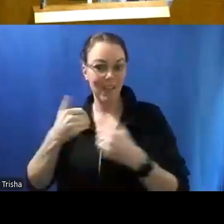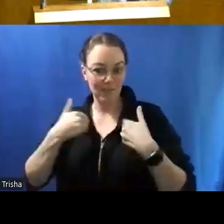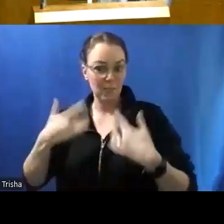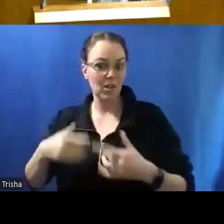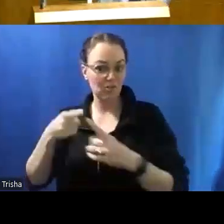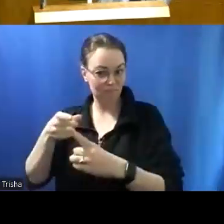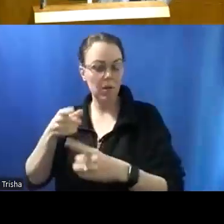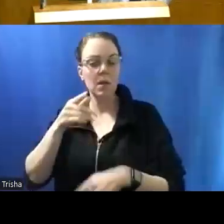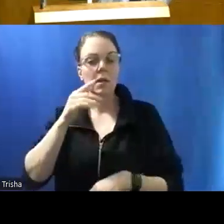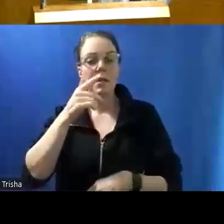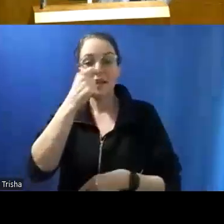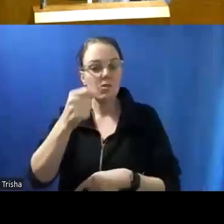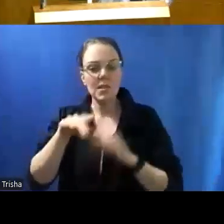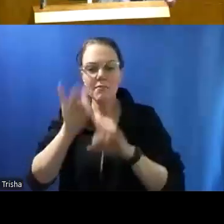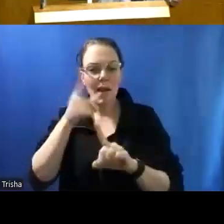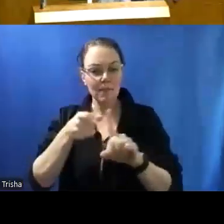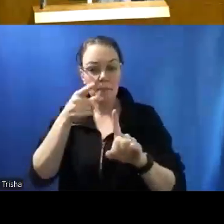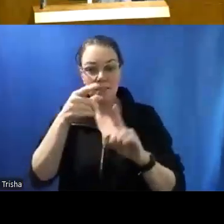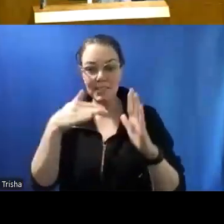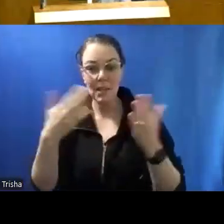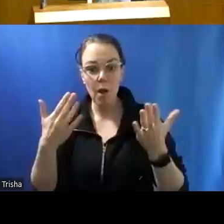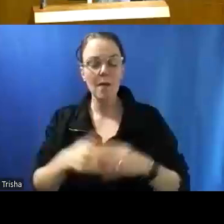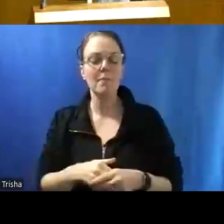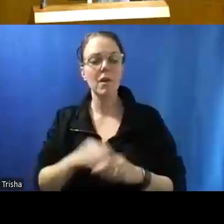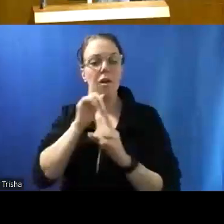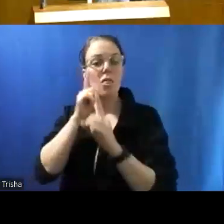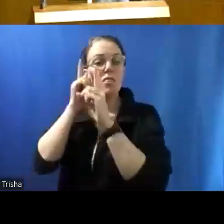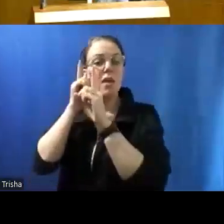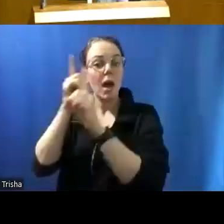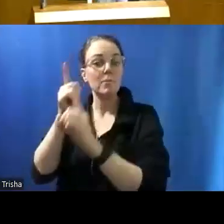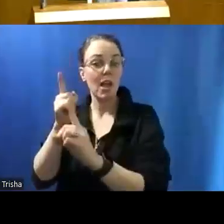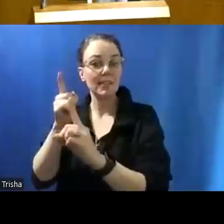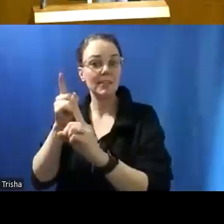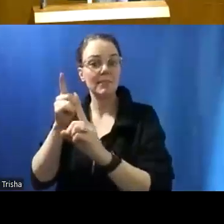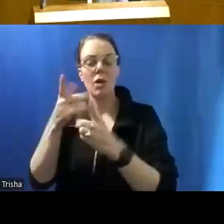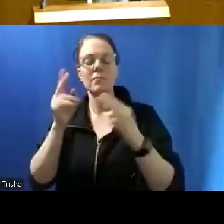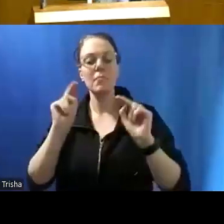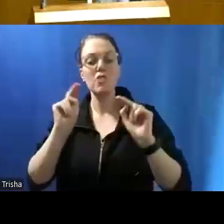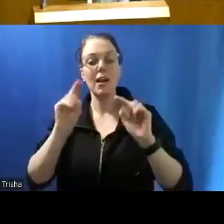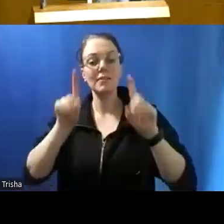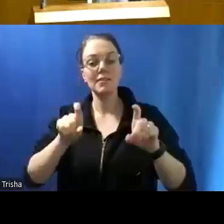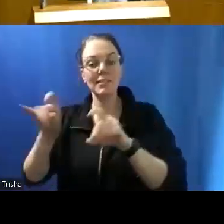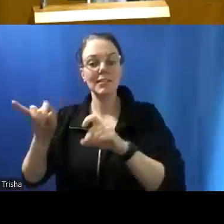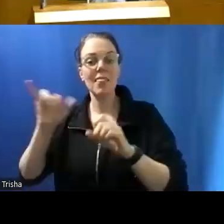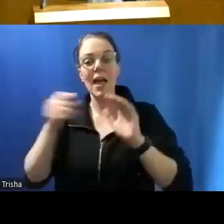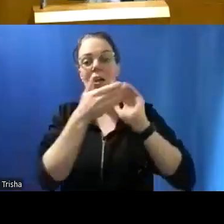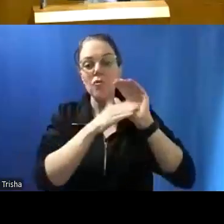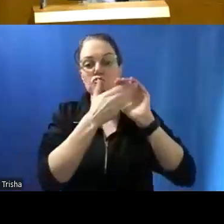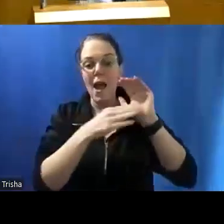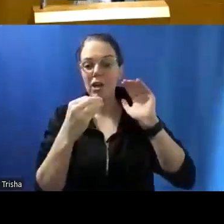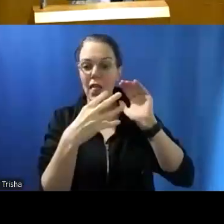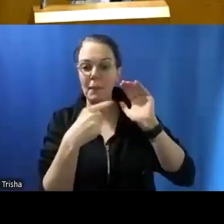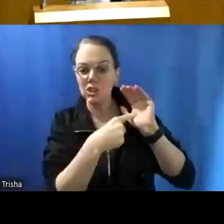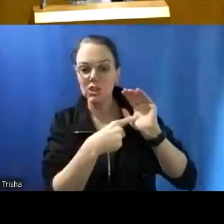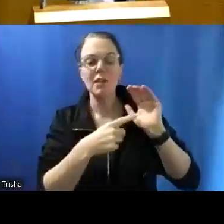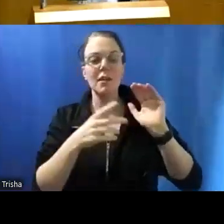the interesting finding from this study was that the objective tests, like retinal imaging, whatever, those scores